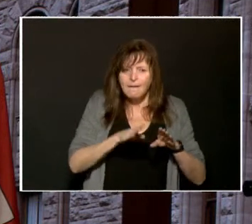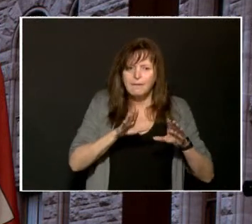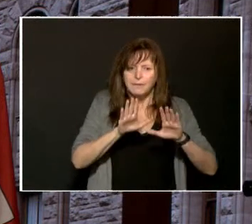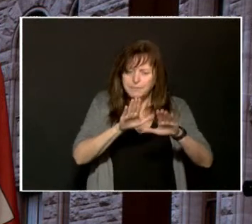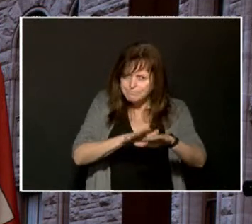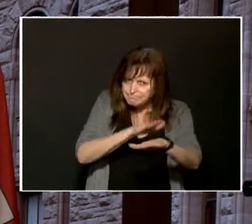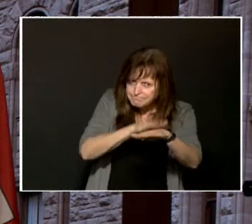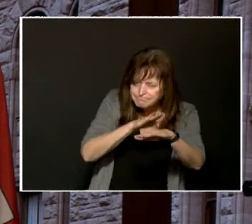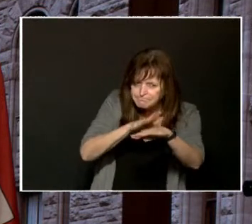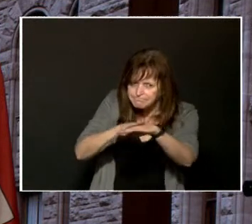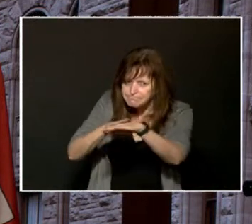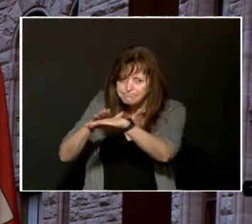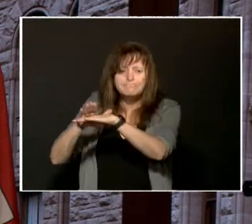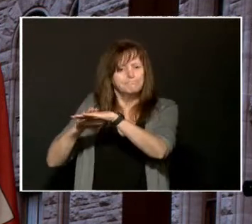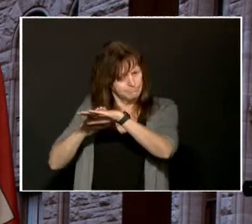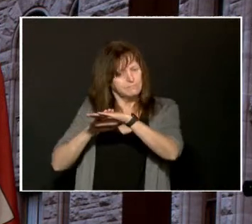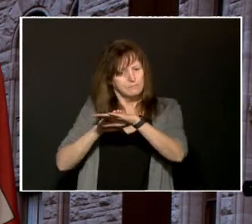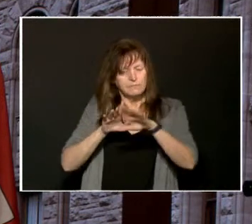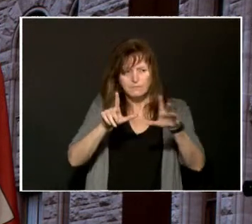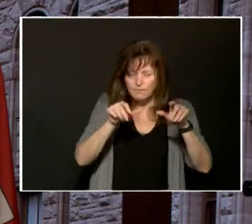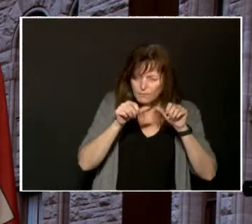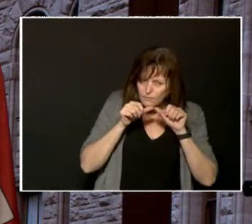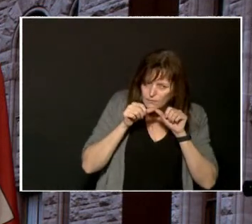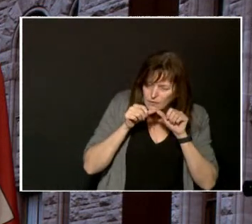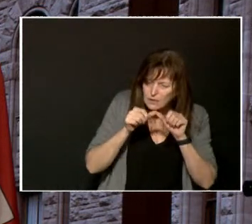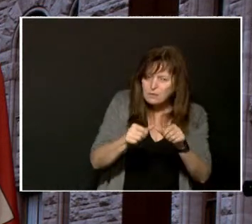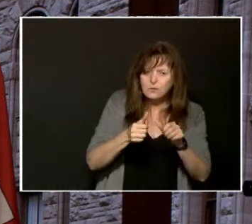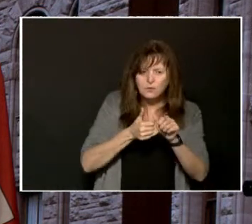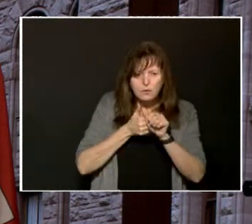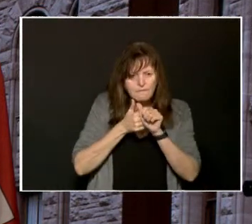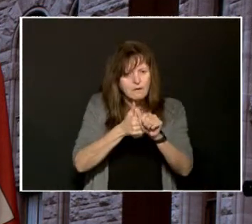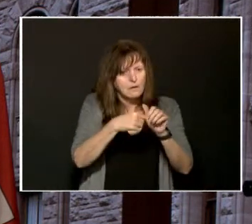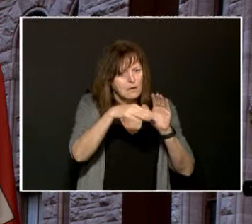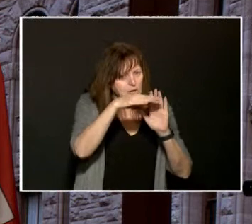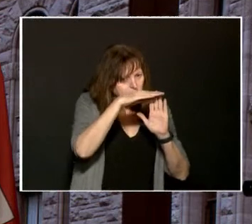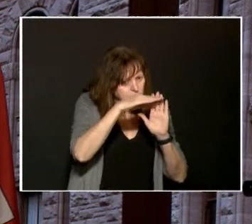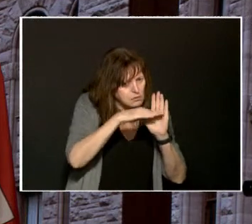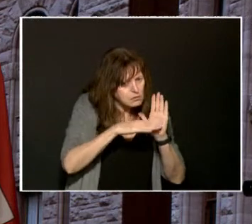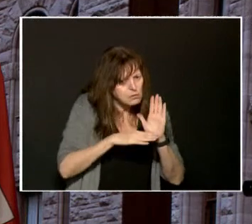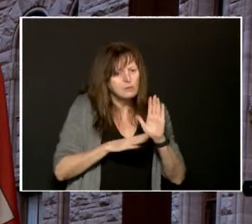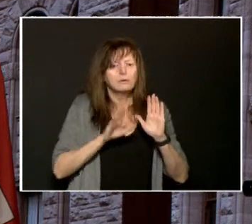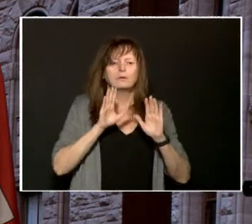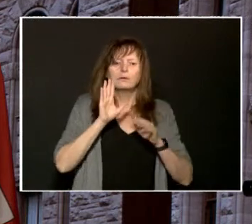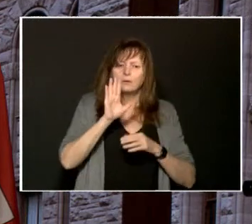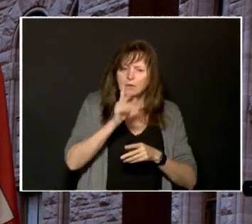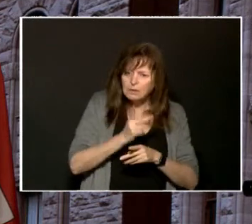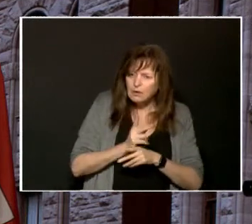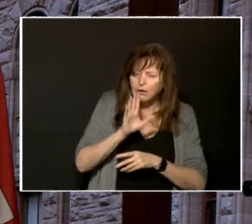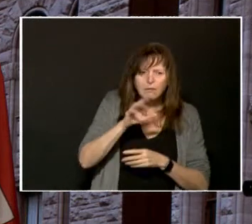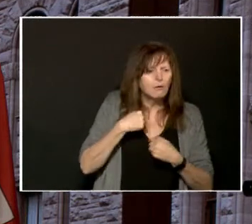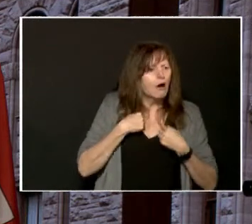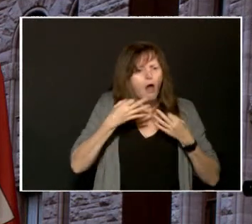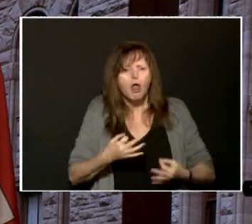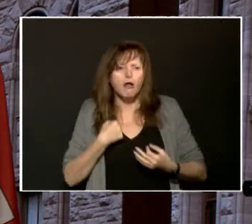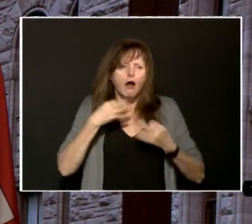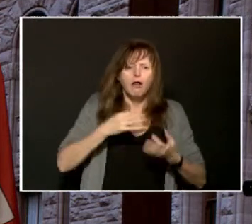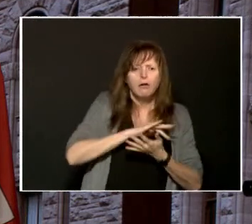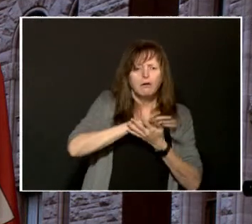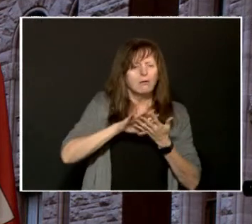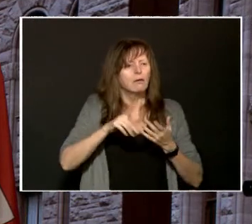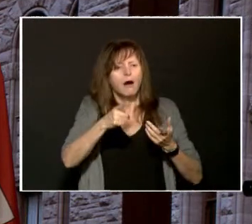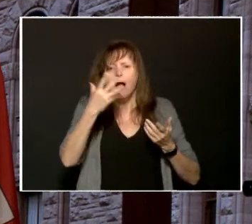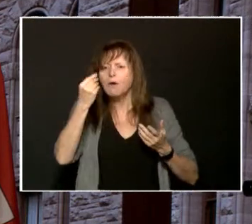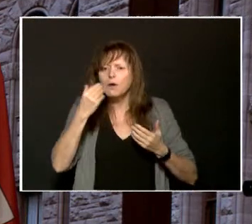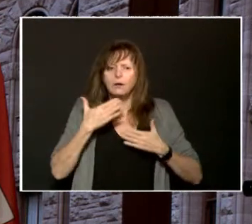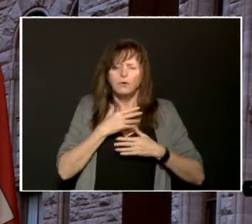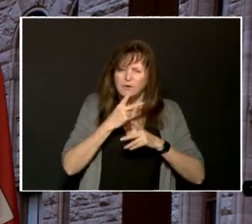must continue to be vigilant and make careful choices. Enjoy dinner on a patio and an outdoor fitness class, but